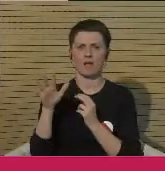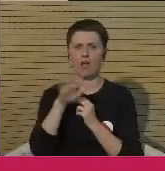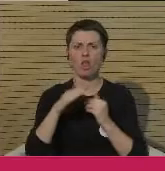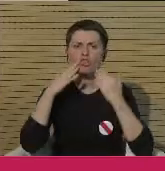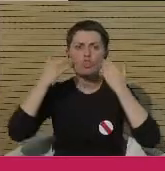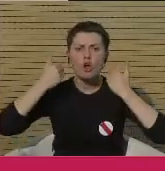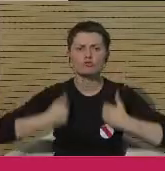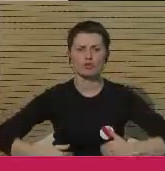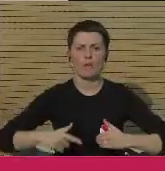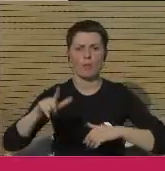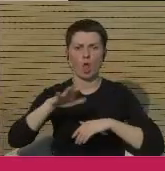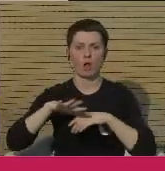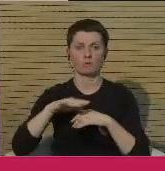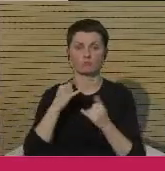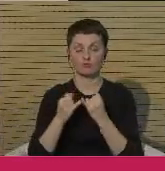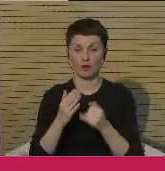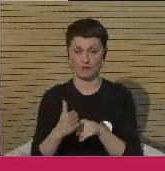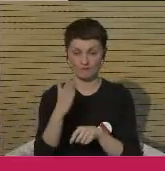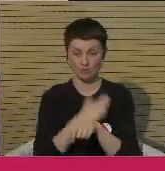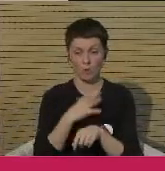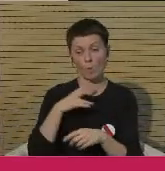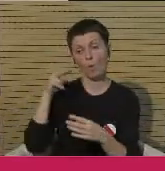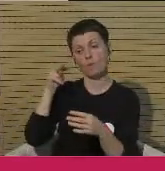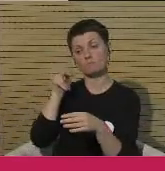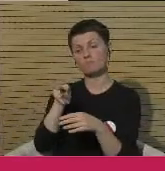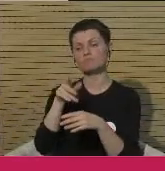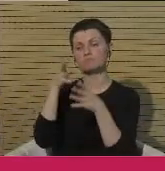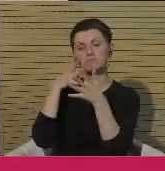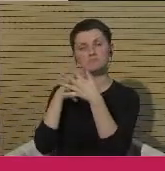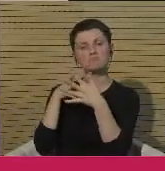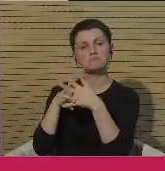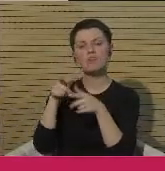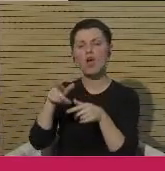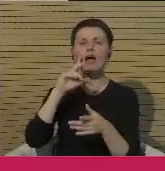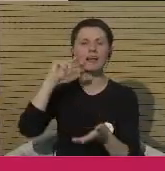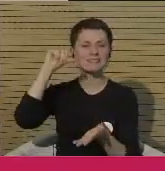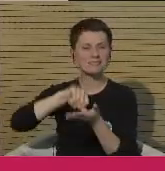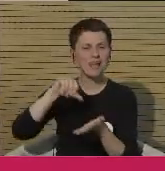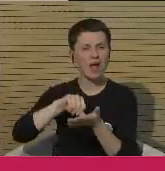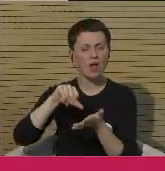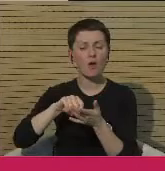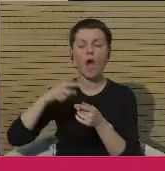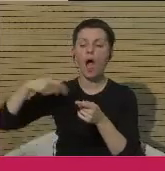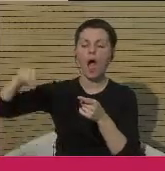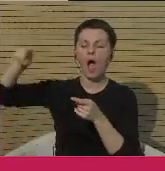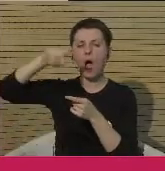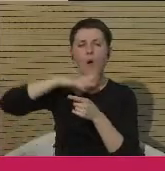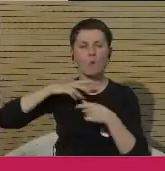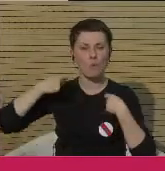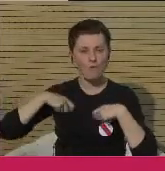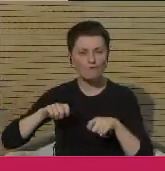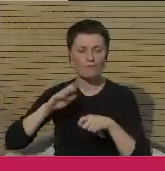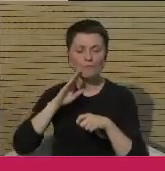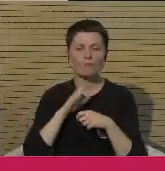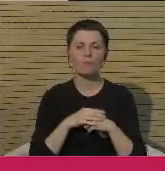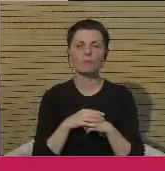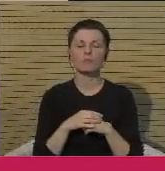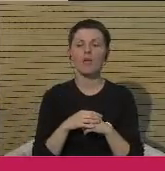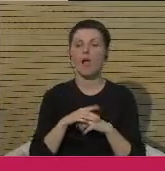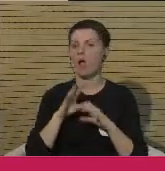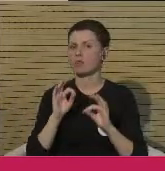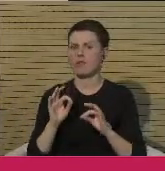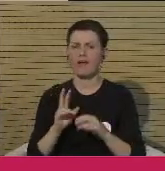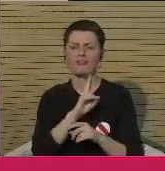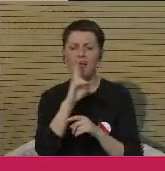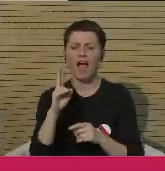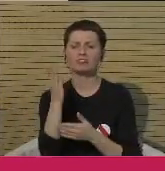see identity shared by all people. Previously, Minsk was seen like a center, like